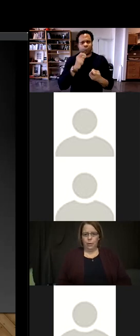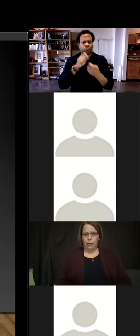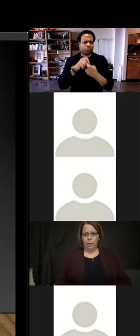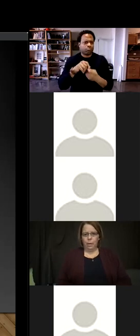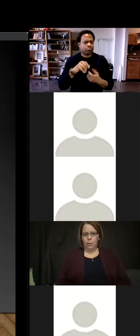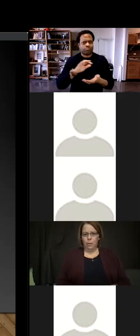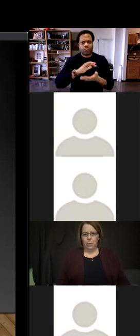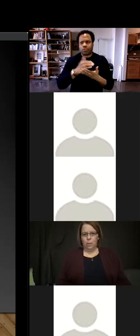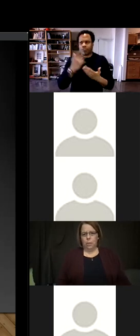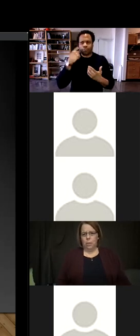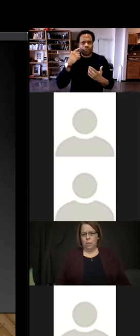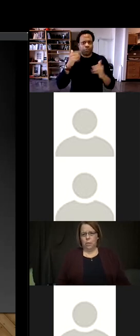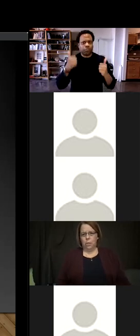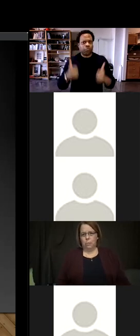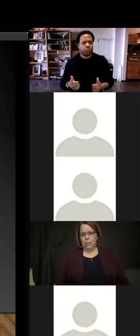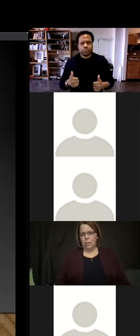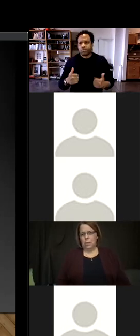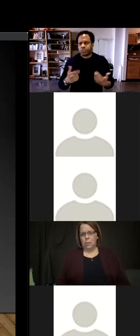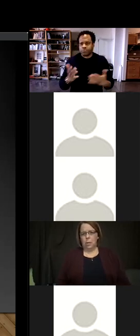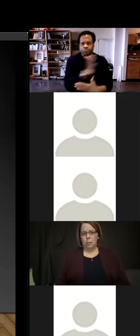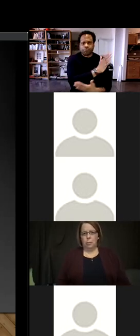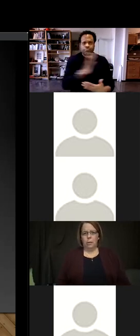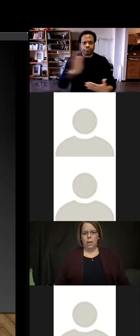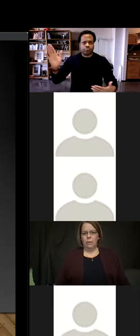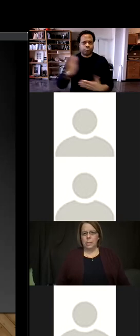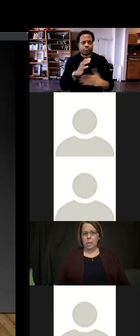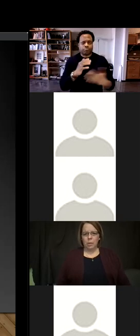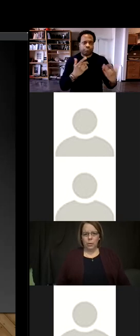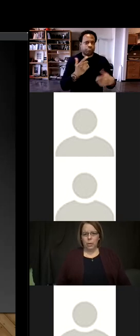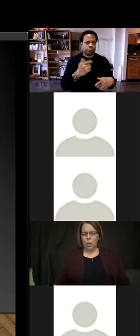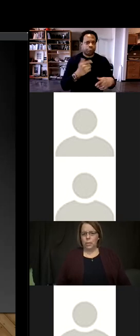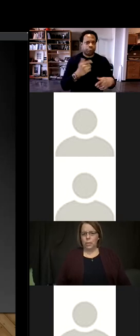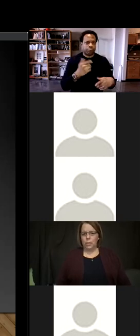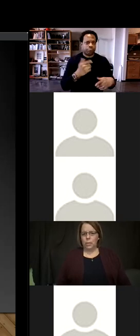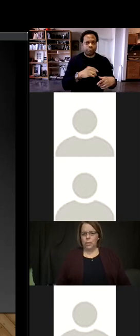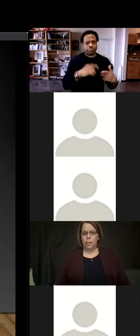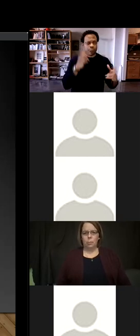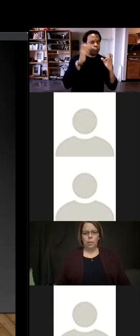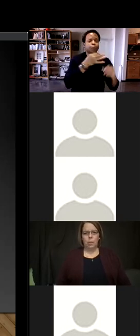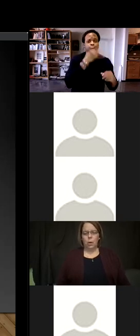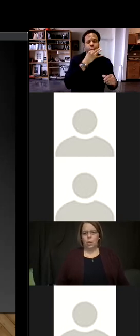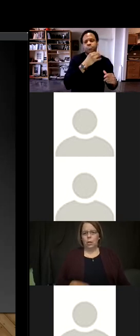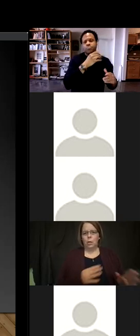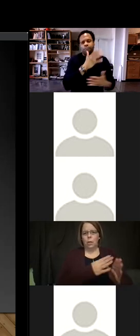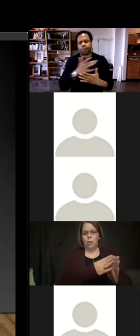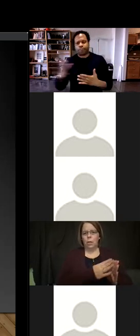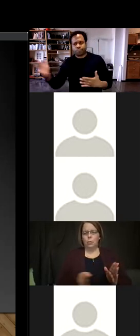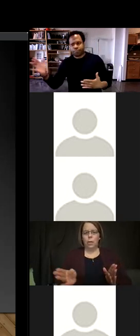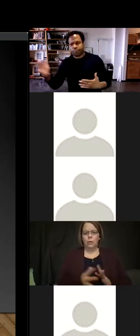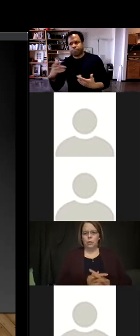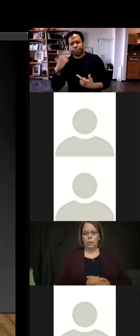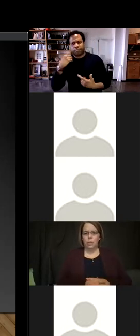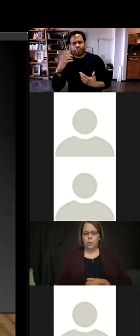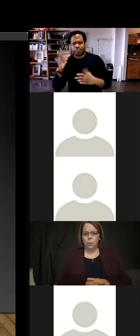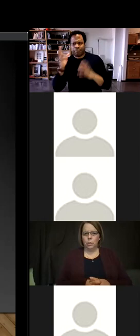Hard of hearing just means that they have some hearing loss. It could be on any